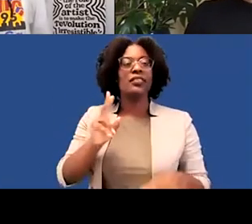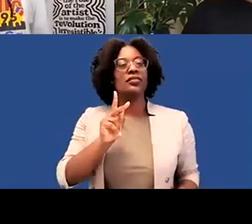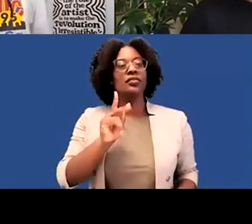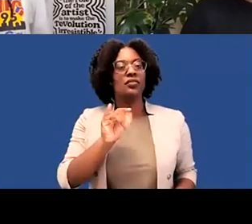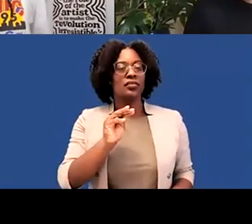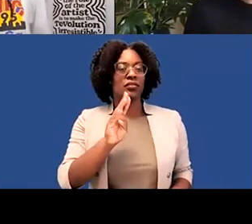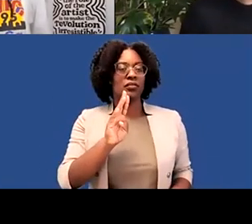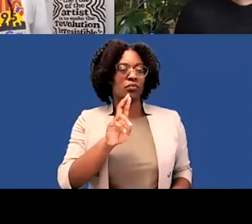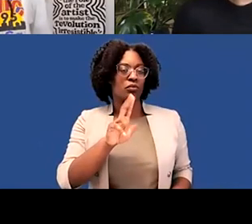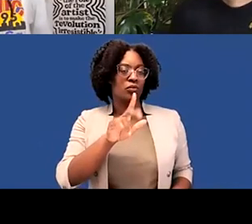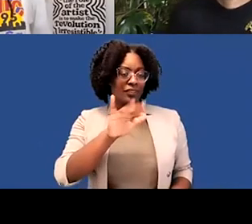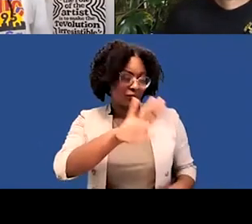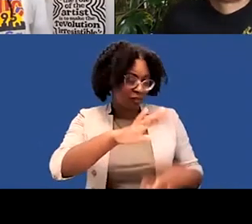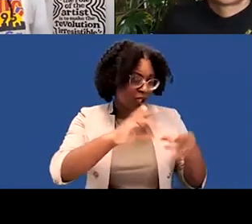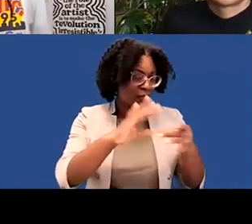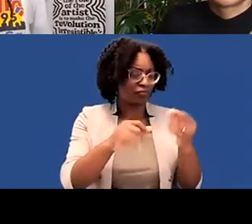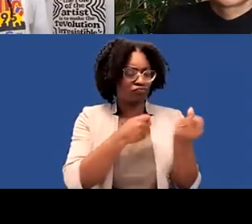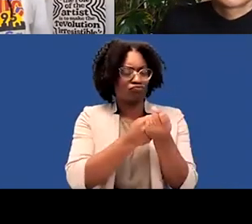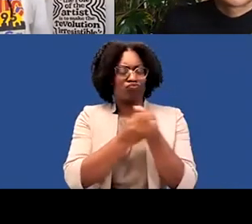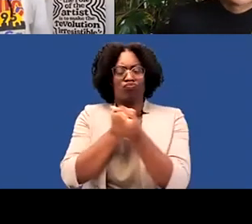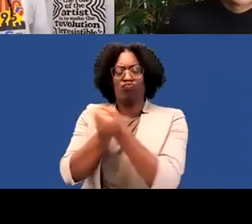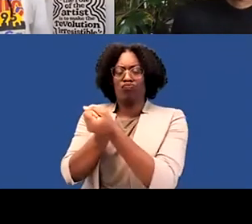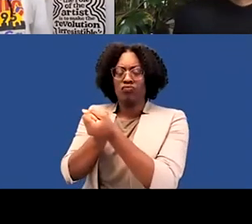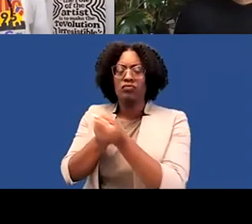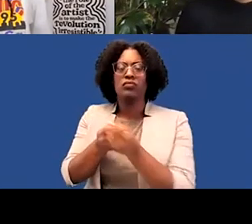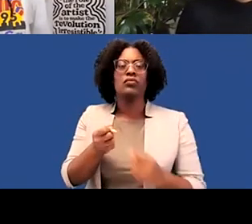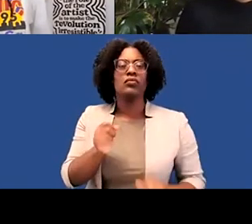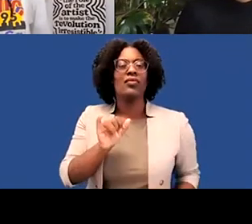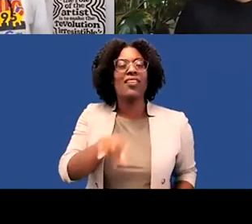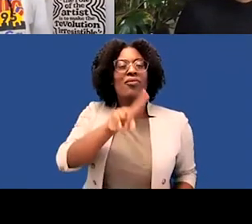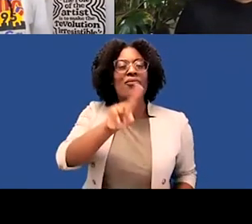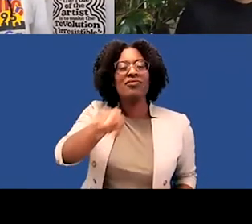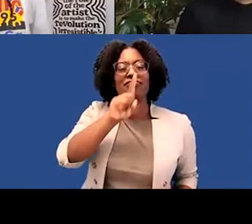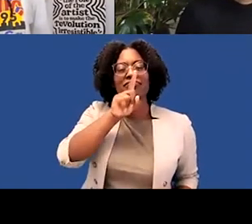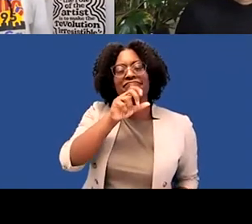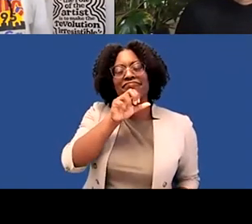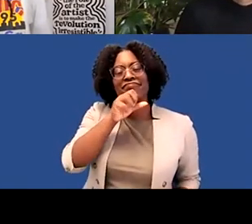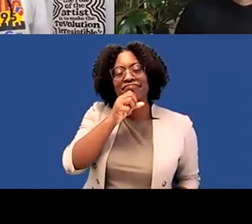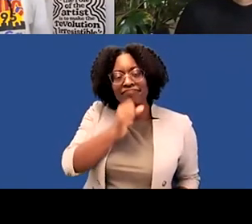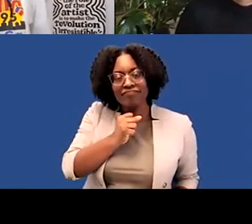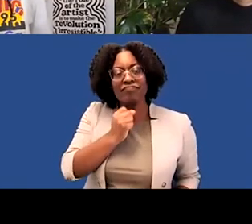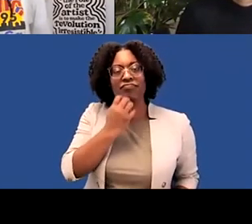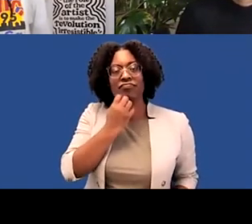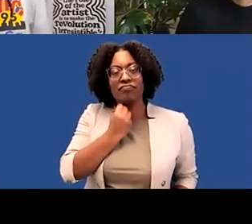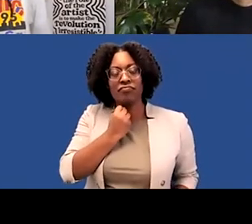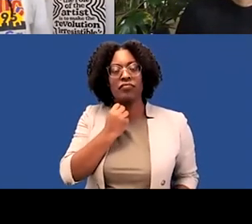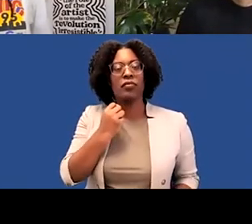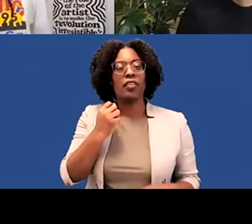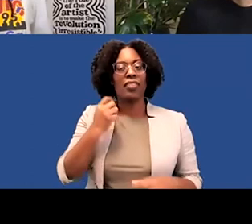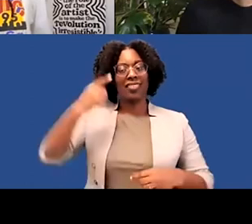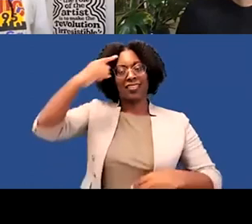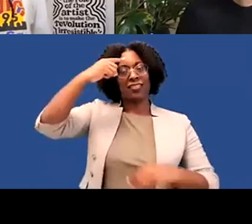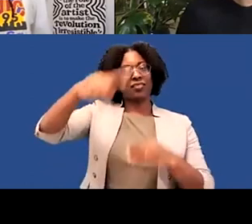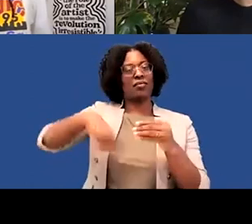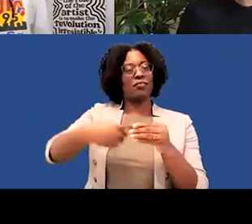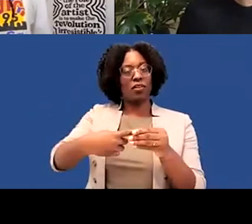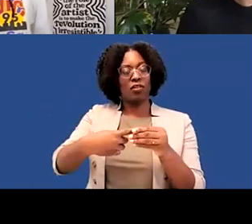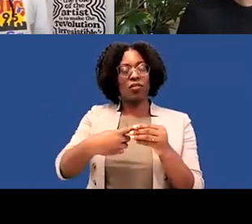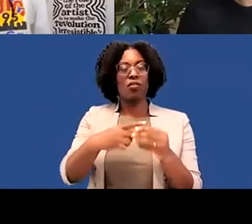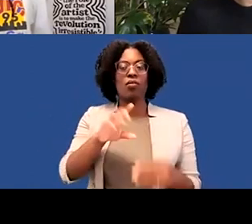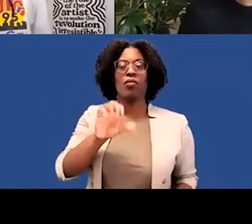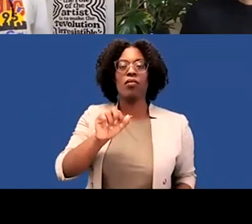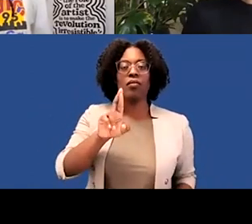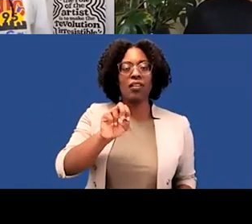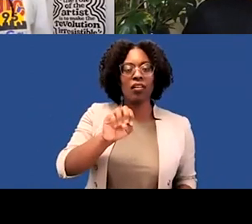question about how care, you know, travels from the personal into, I guess, the public, and how it